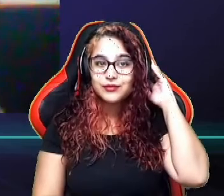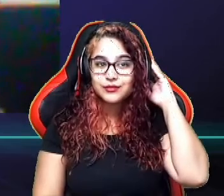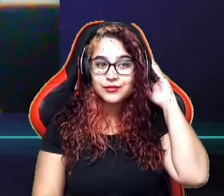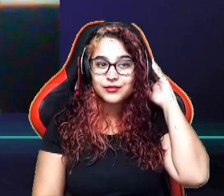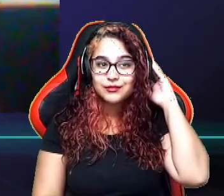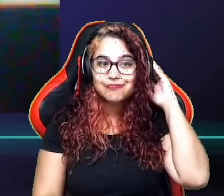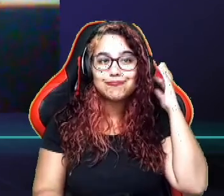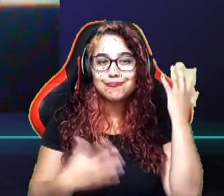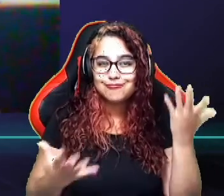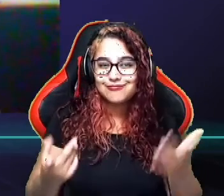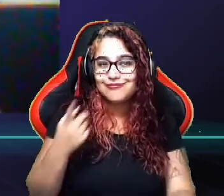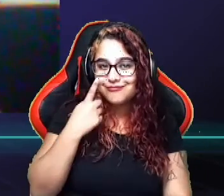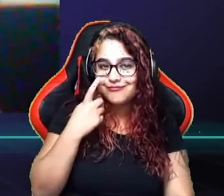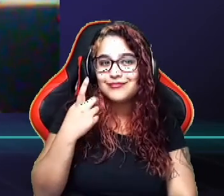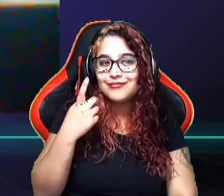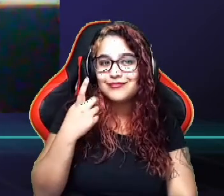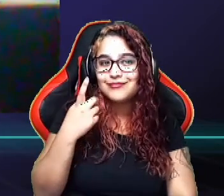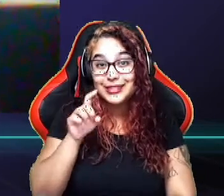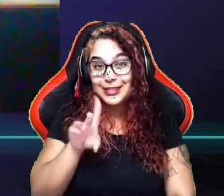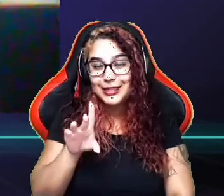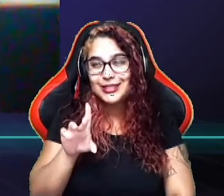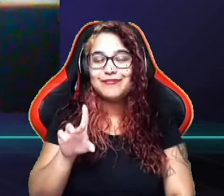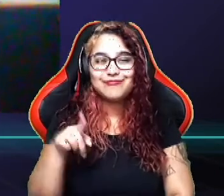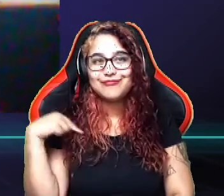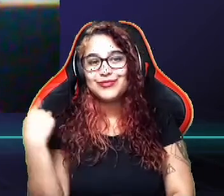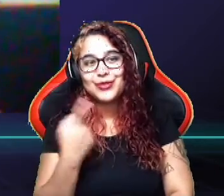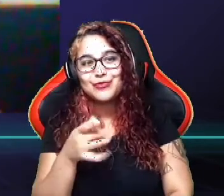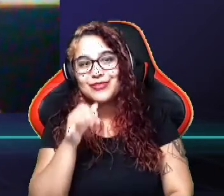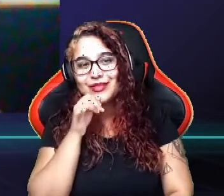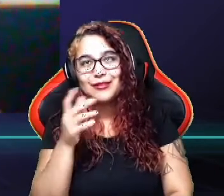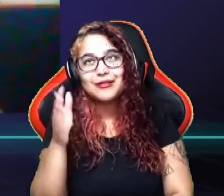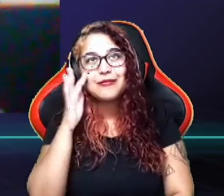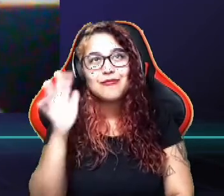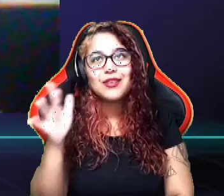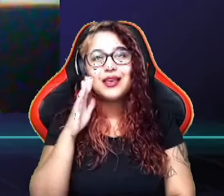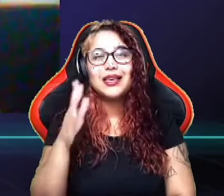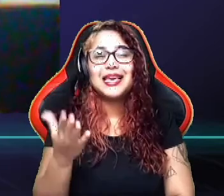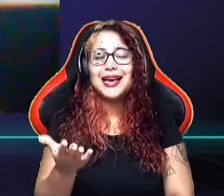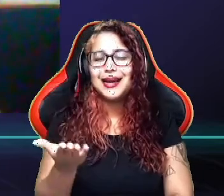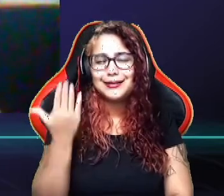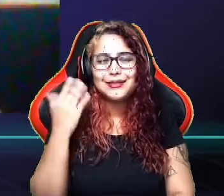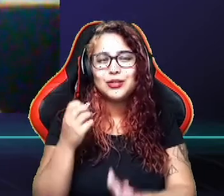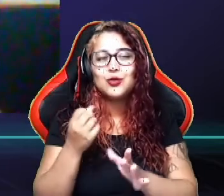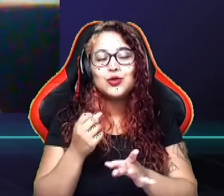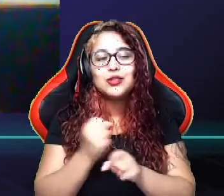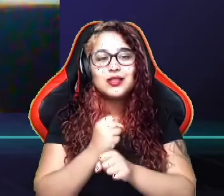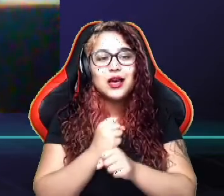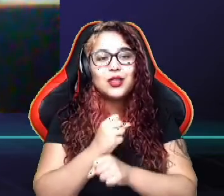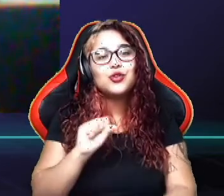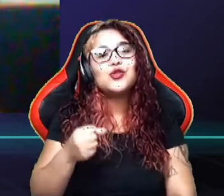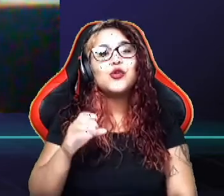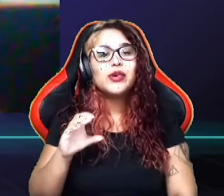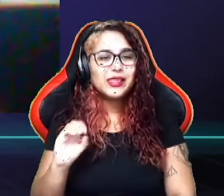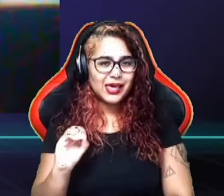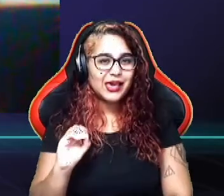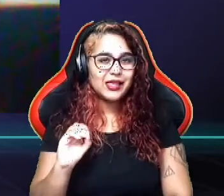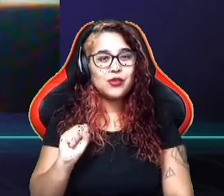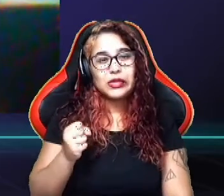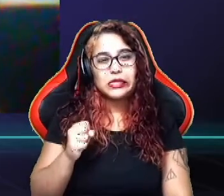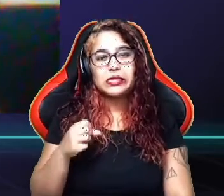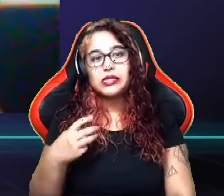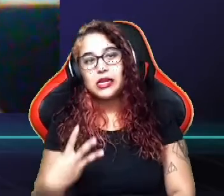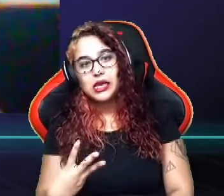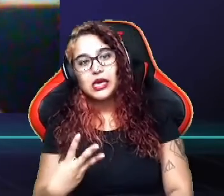Hey, everyone. It's interesting, isn't it? These are consoles and devices